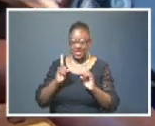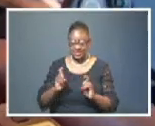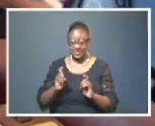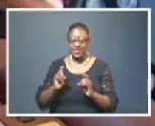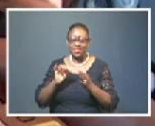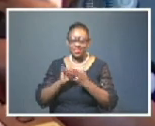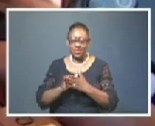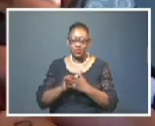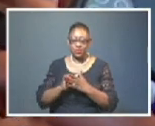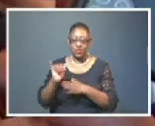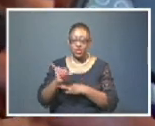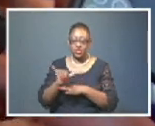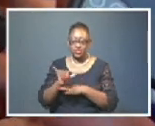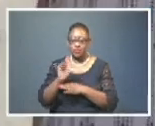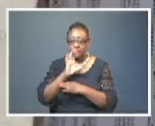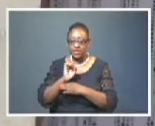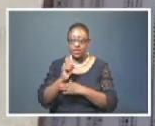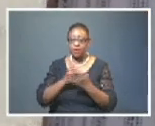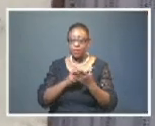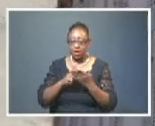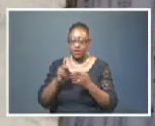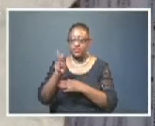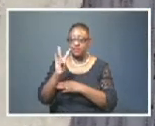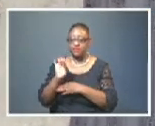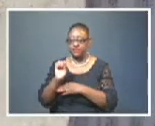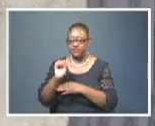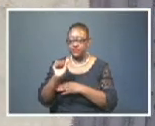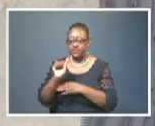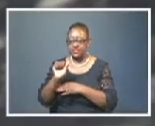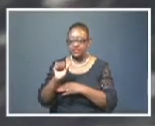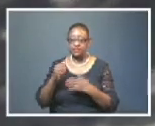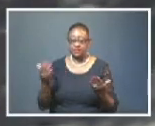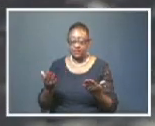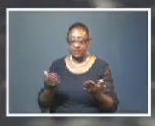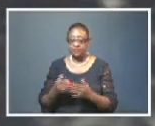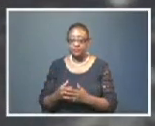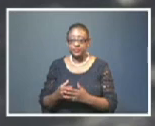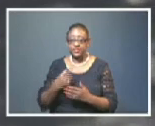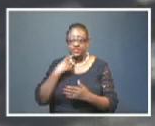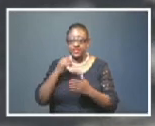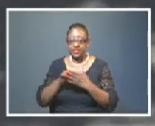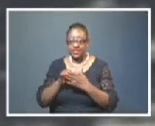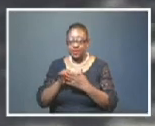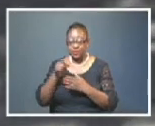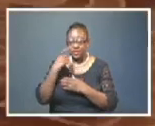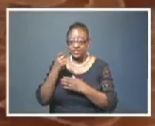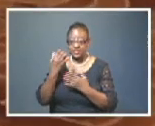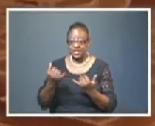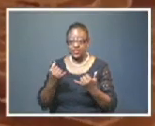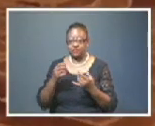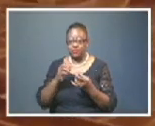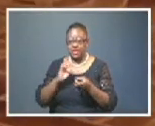part of the travel health visa program. The proposed policy comes more than a week after amendments to emergency health protocols